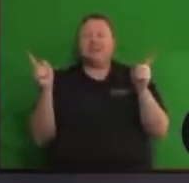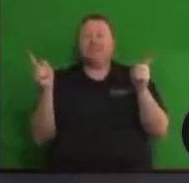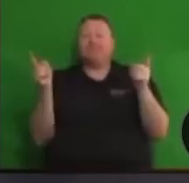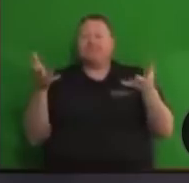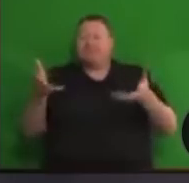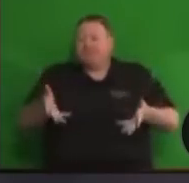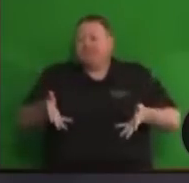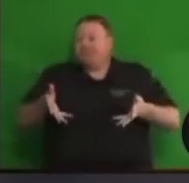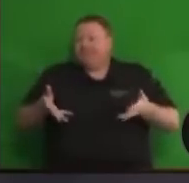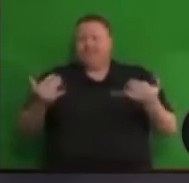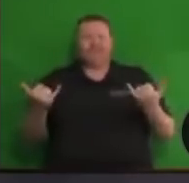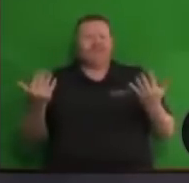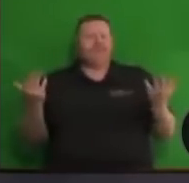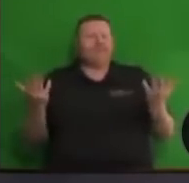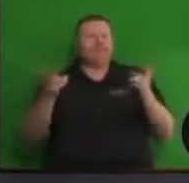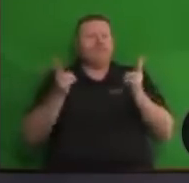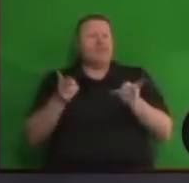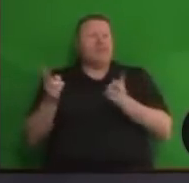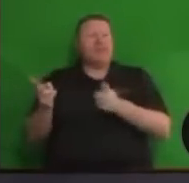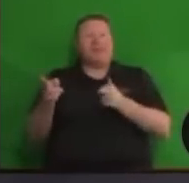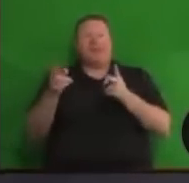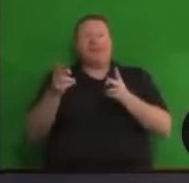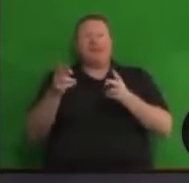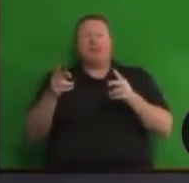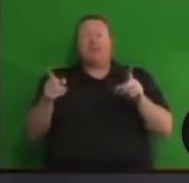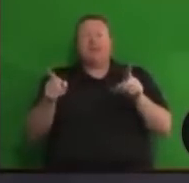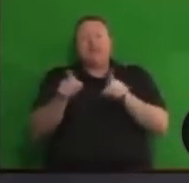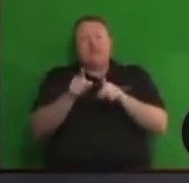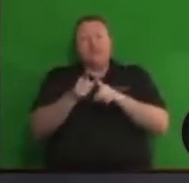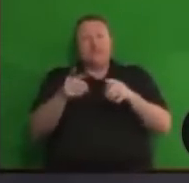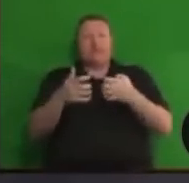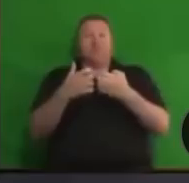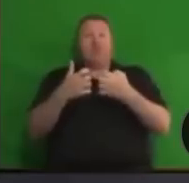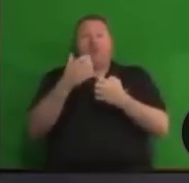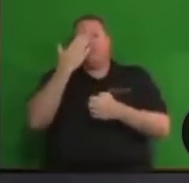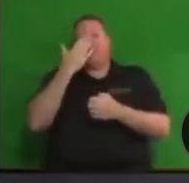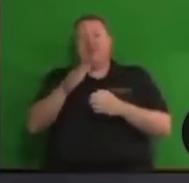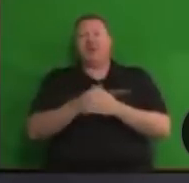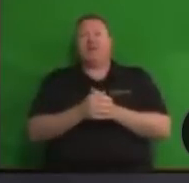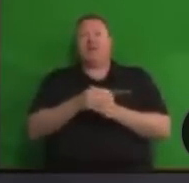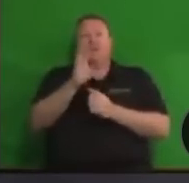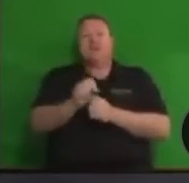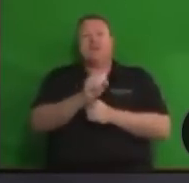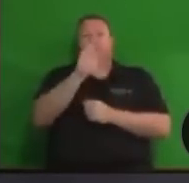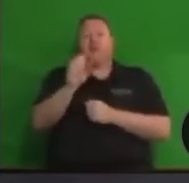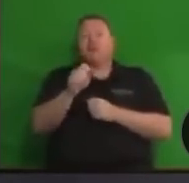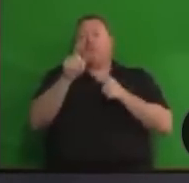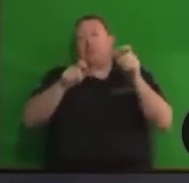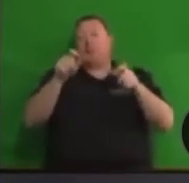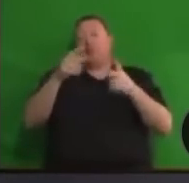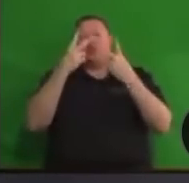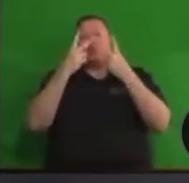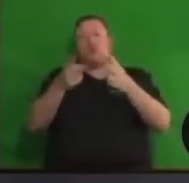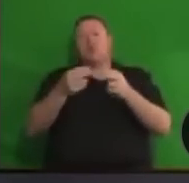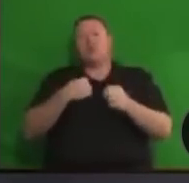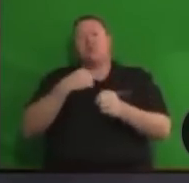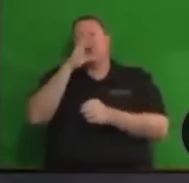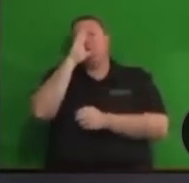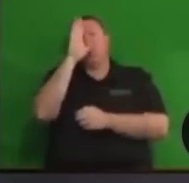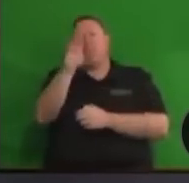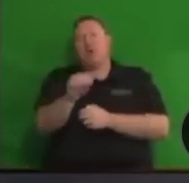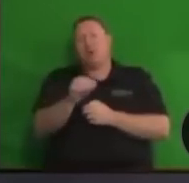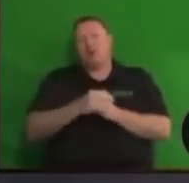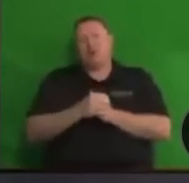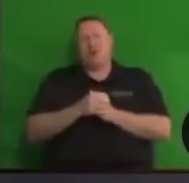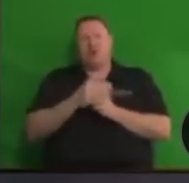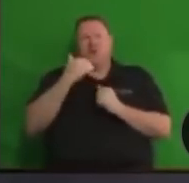we are again, facing the same challenges. To South Africans watching, I ask you, do you want